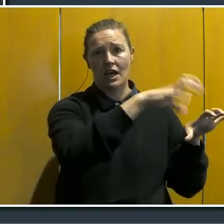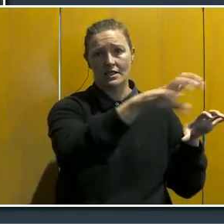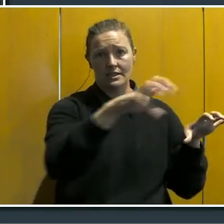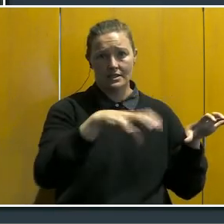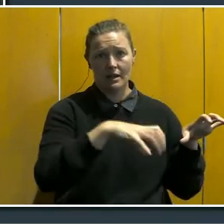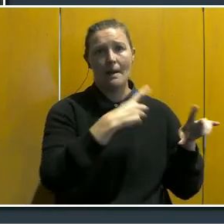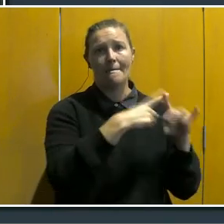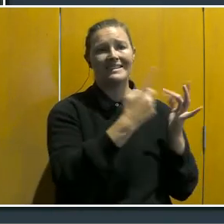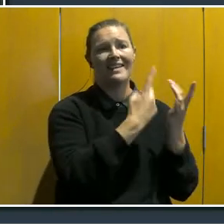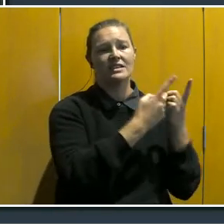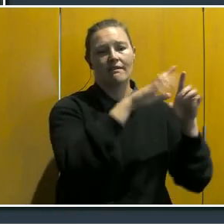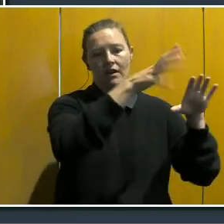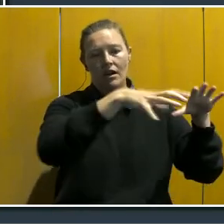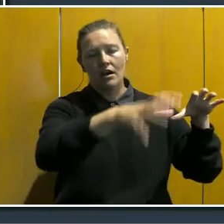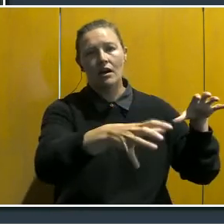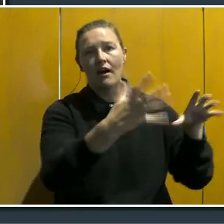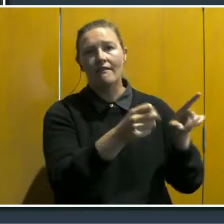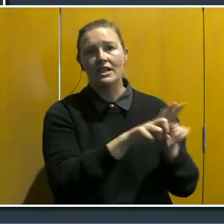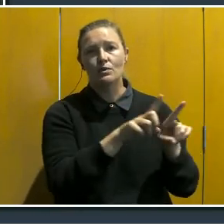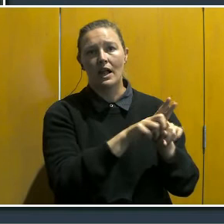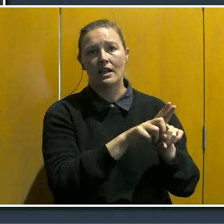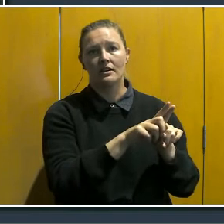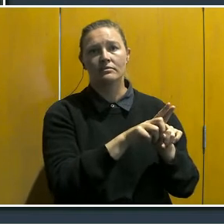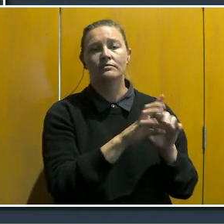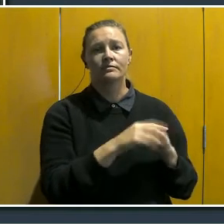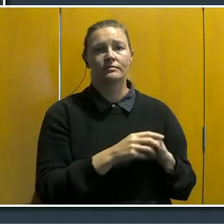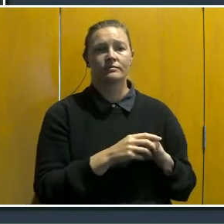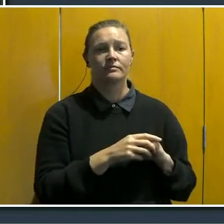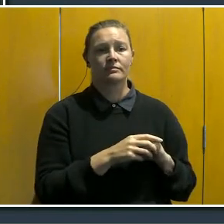plus all the other stuff further around down Kamata Heights area.